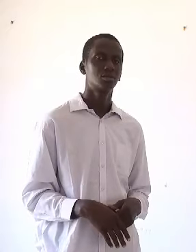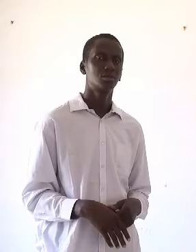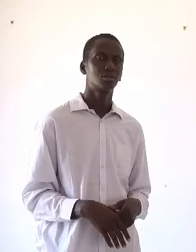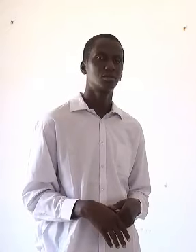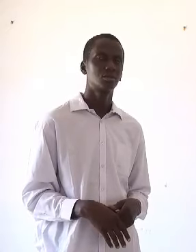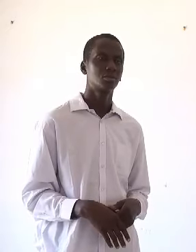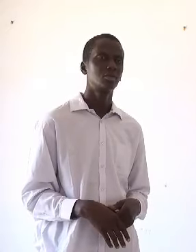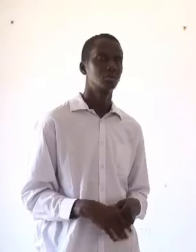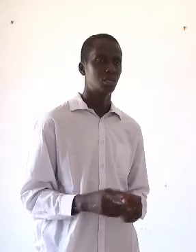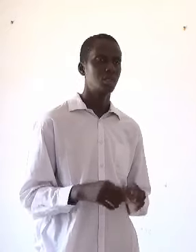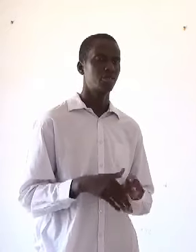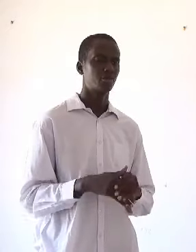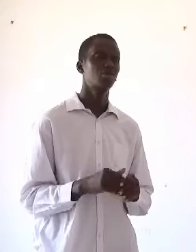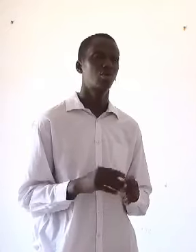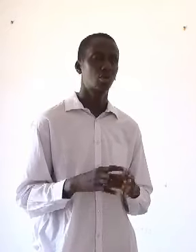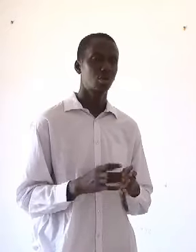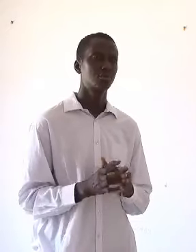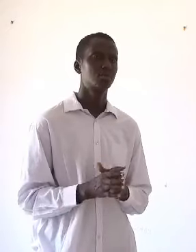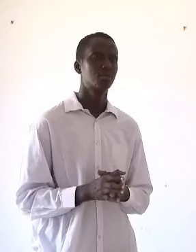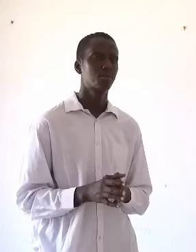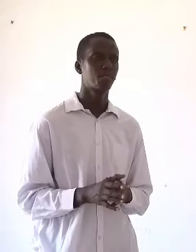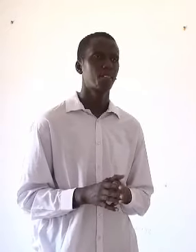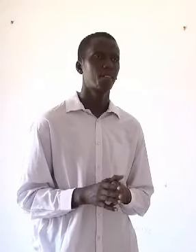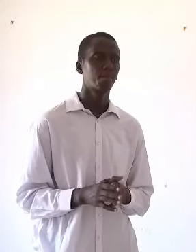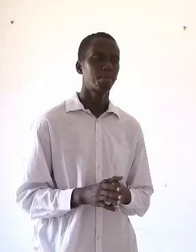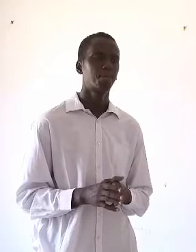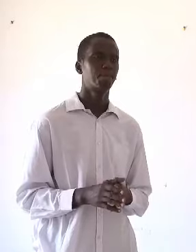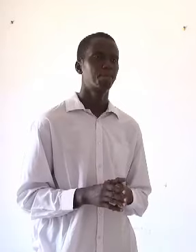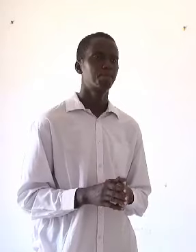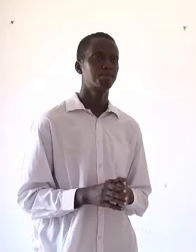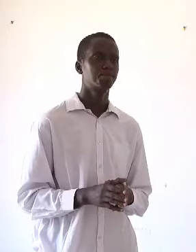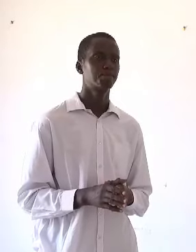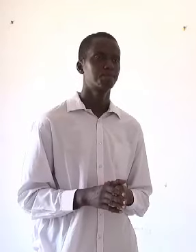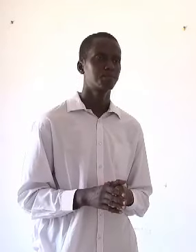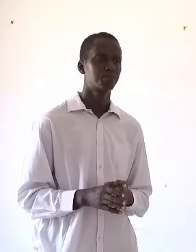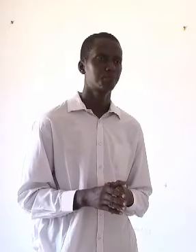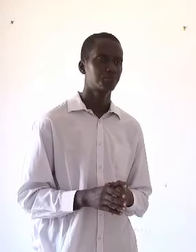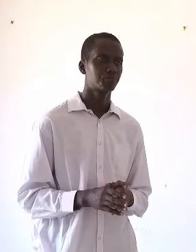the gangrene, the synapses, and the